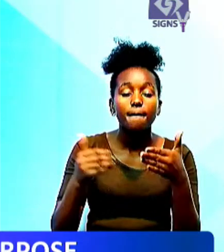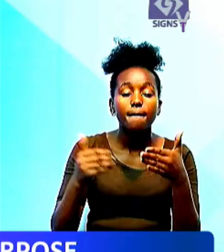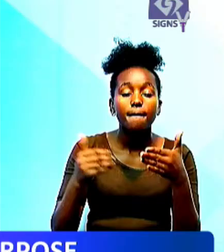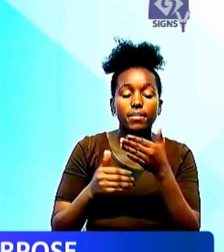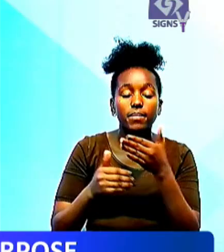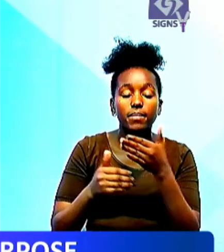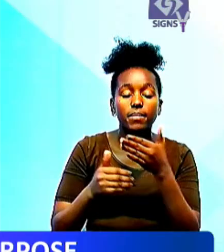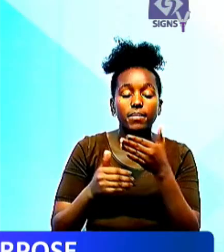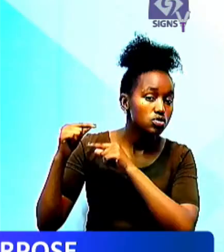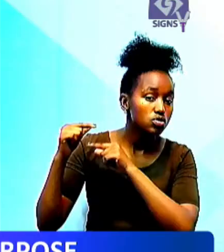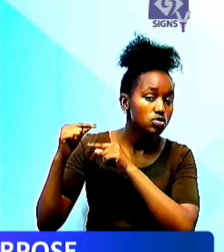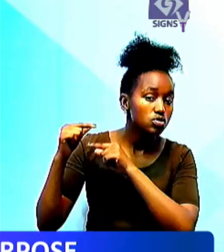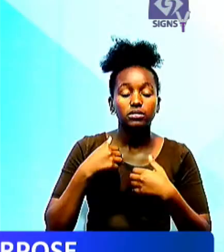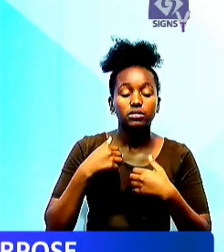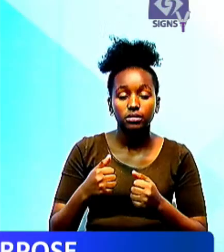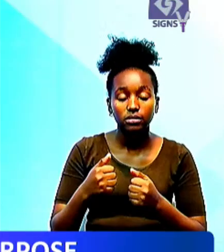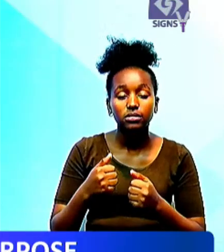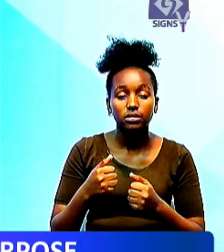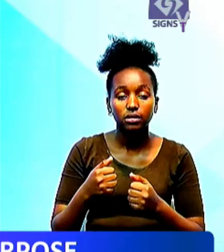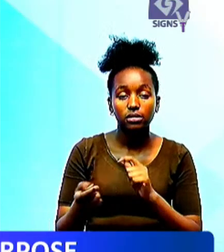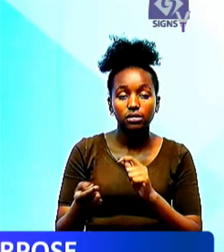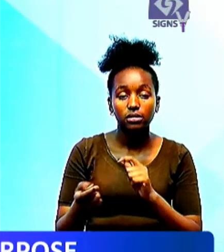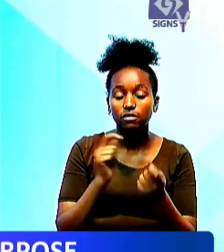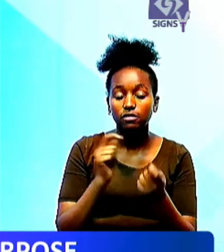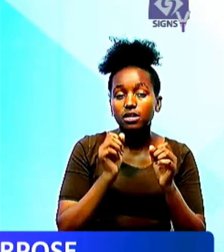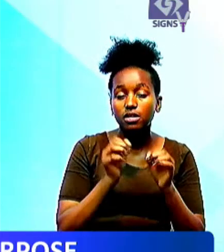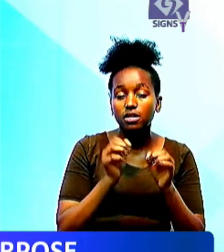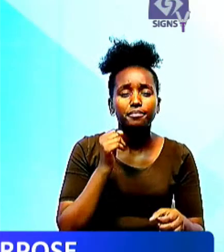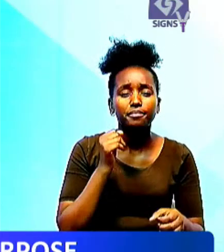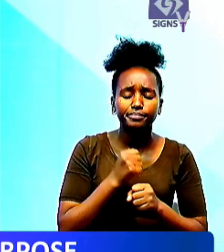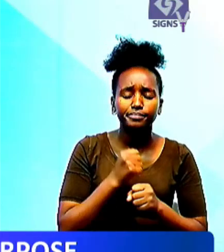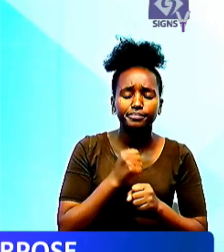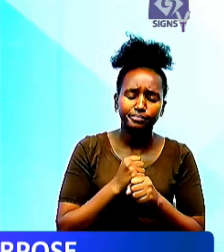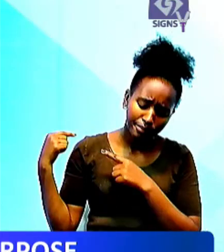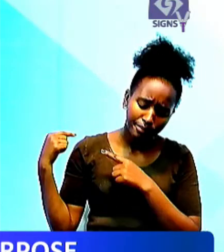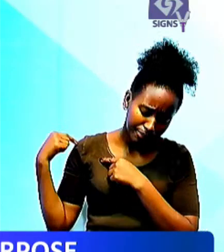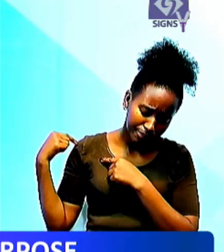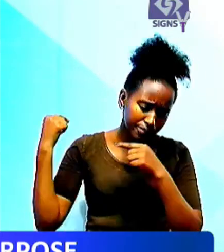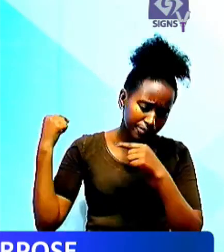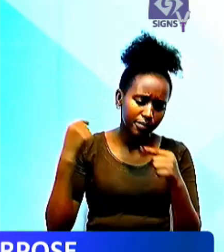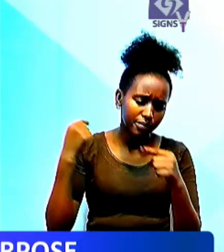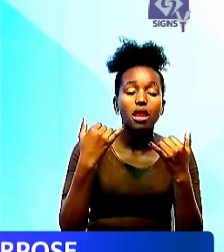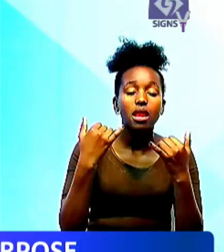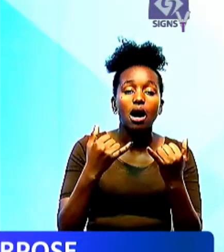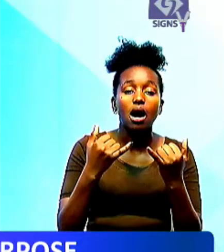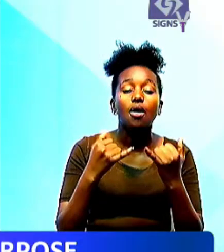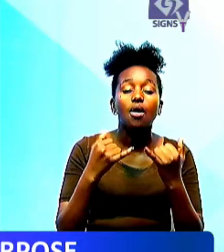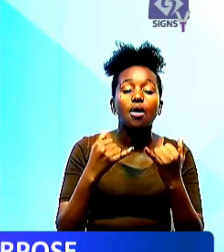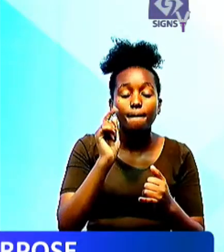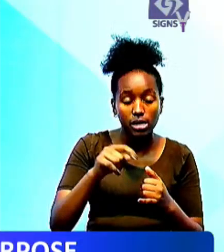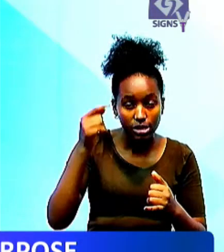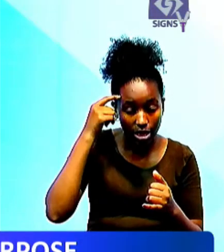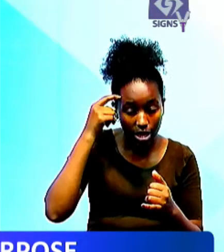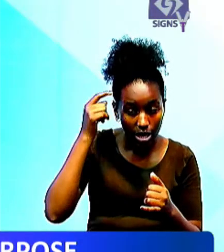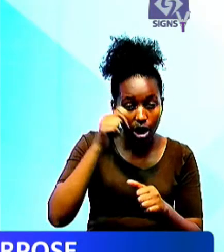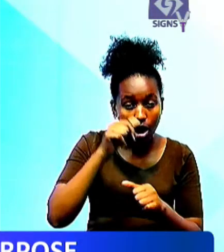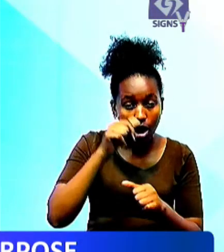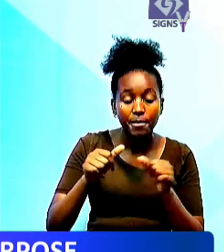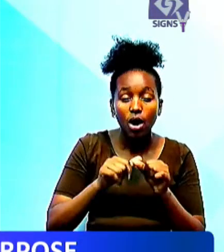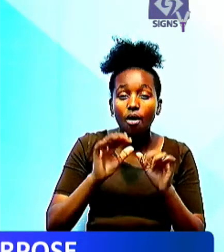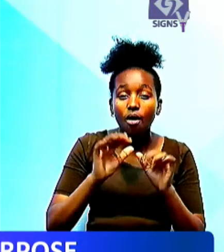wealth transfer. After you've worked all this time, how have you planned that whatever you are building will be transferred to the next beneficiary? If you're not